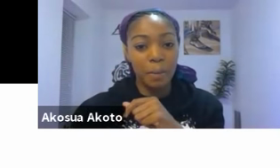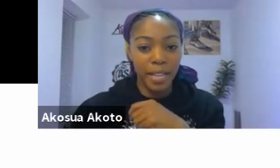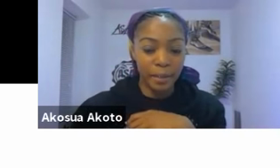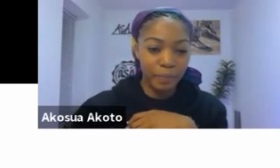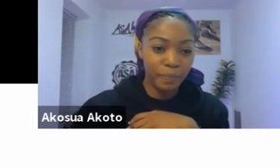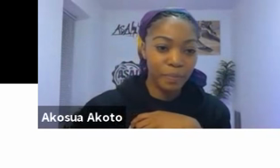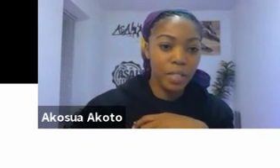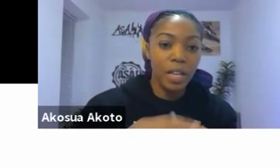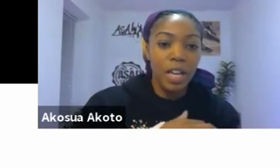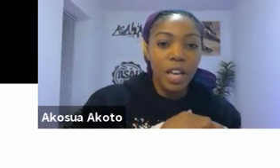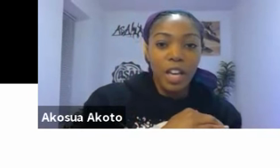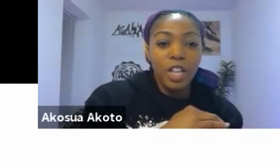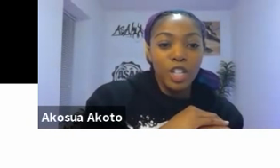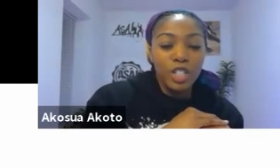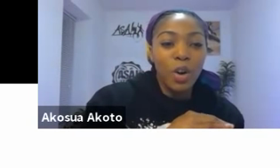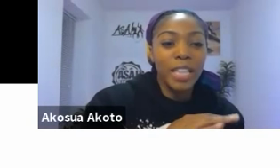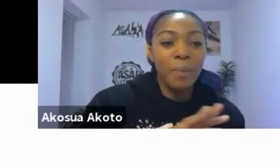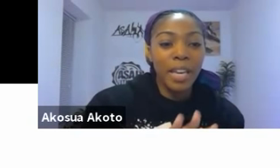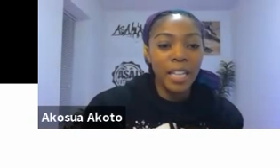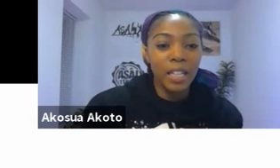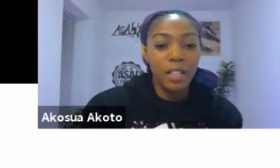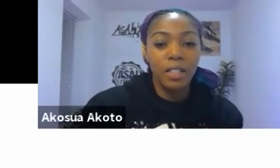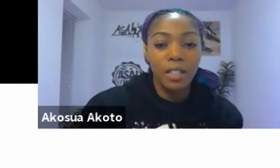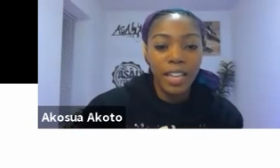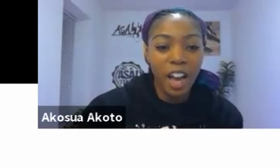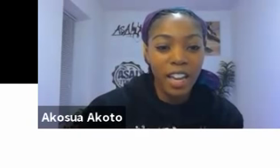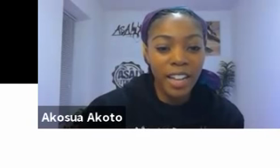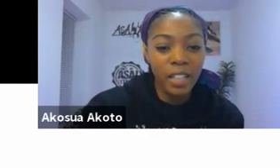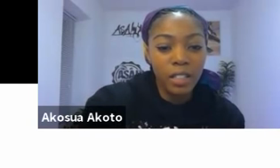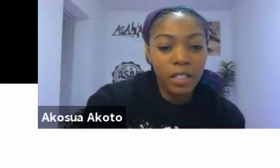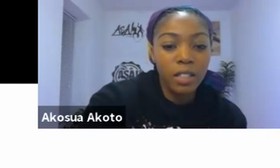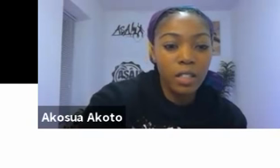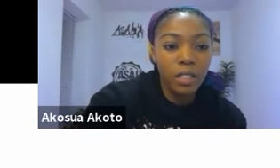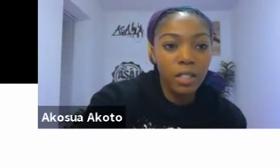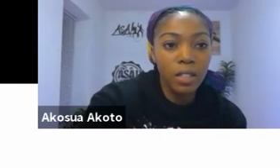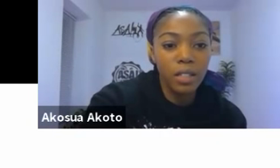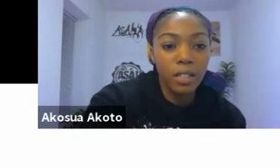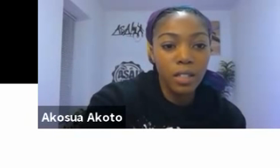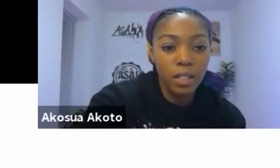I'm just gonna play it. So in the beginning, can y'all hear that?